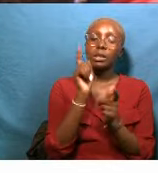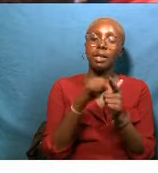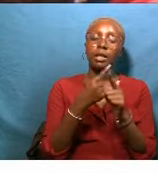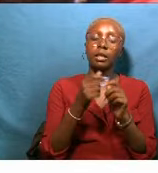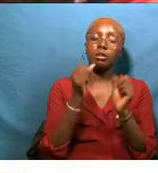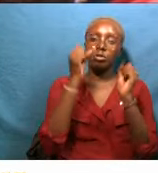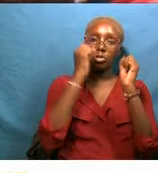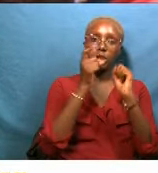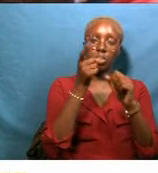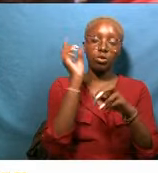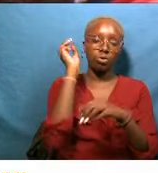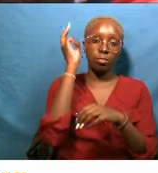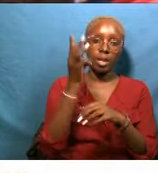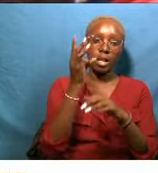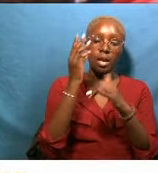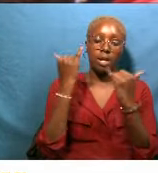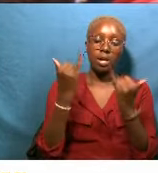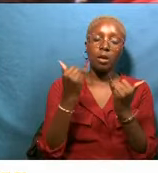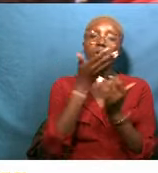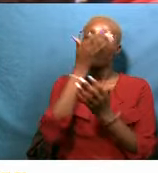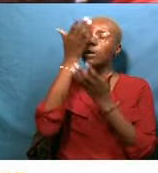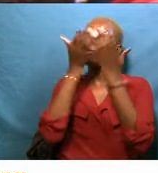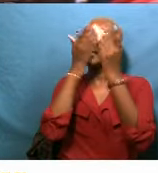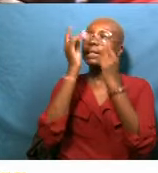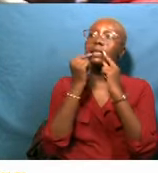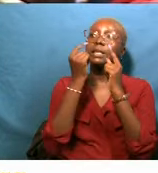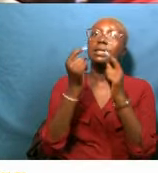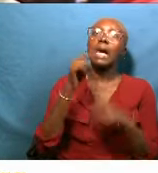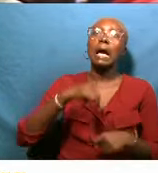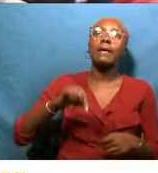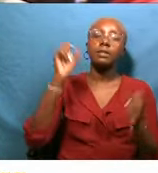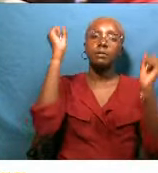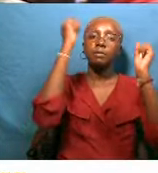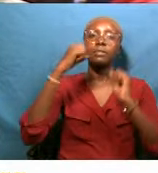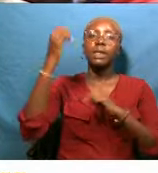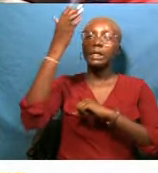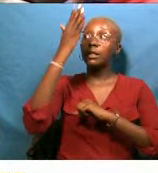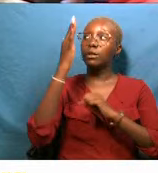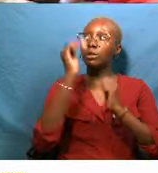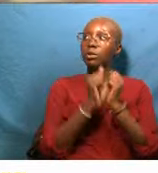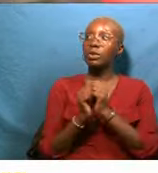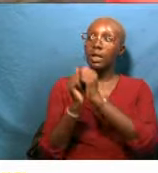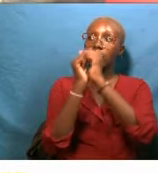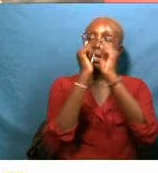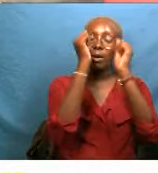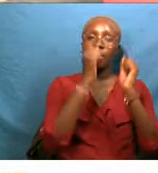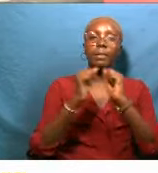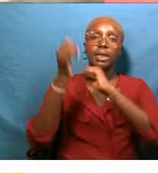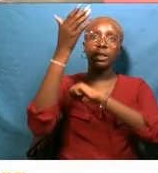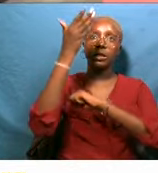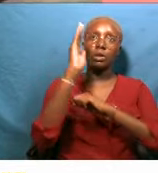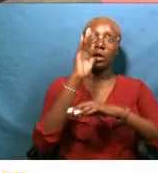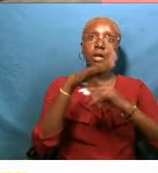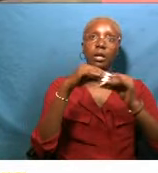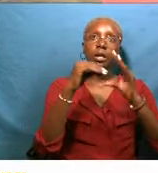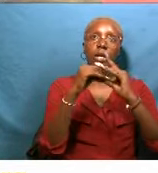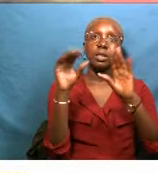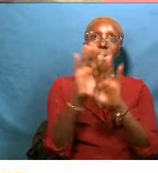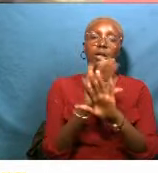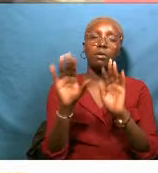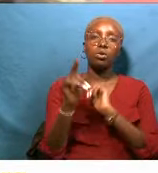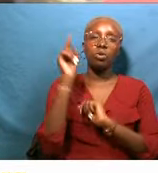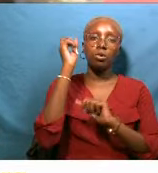Let us reverently confess our sins to the Almighty God together. Almighty God, creator of